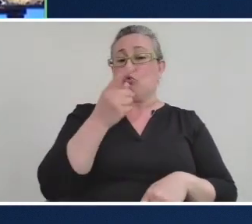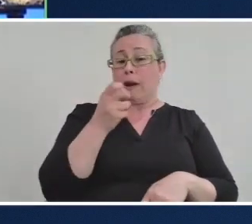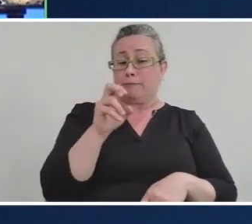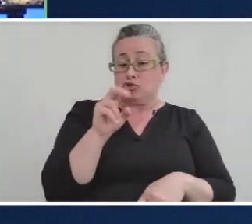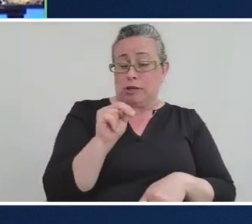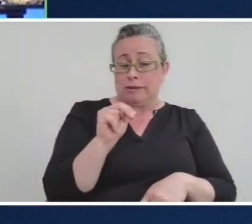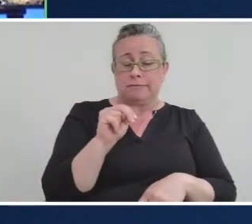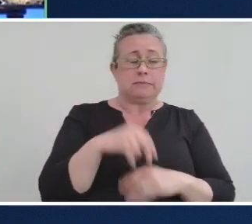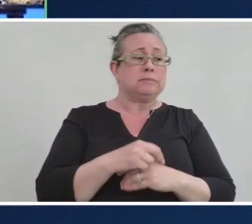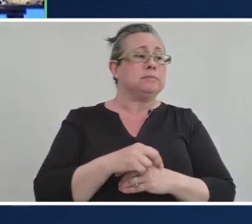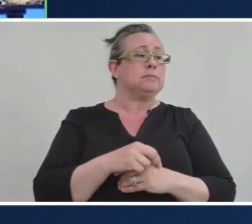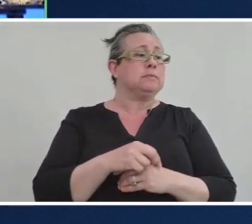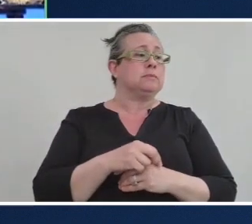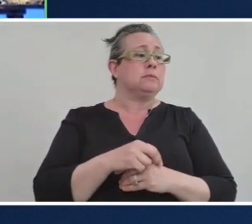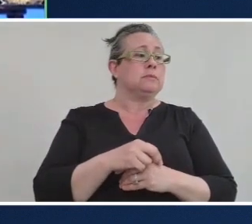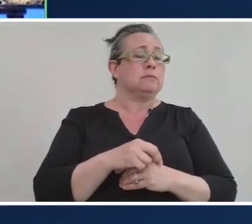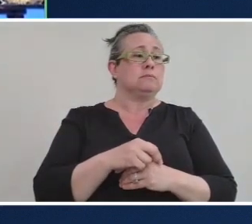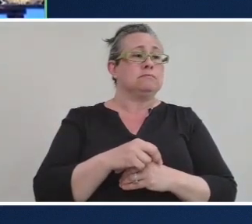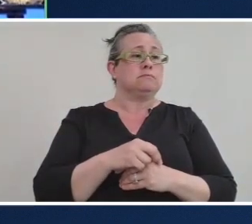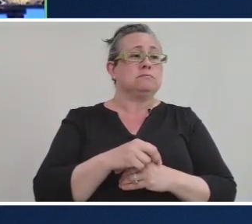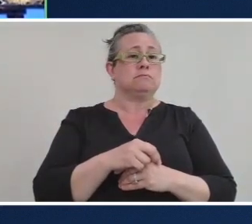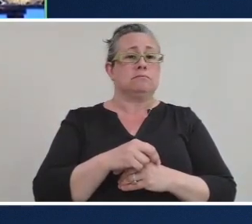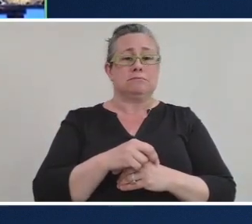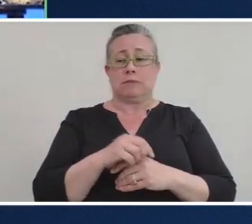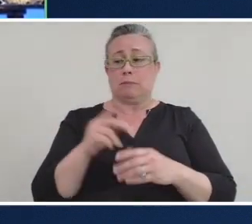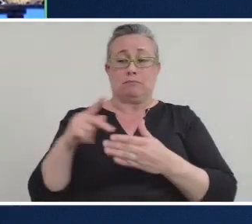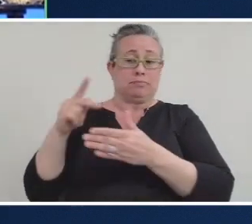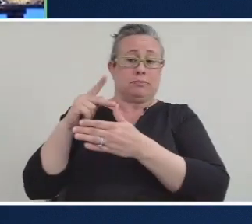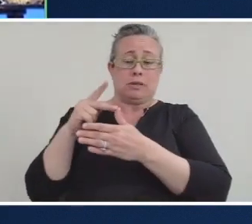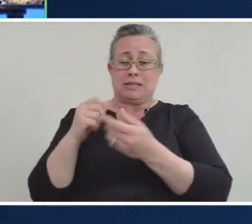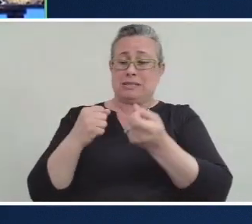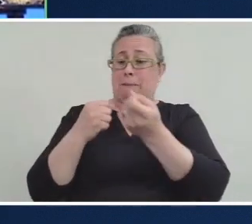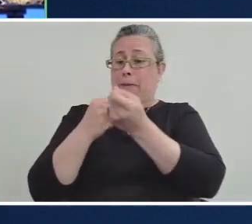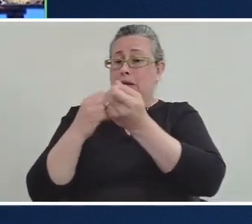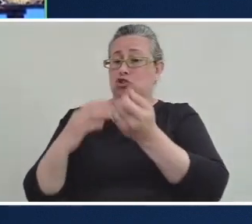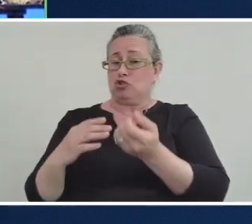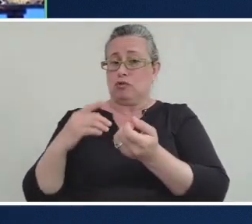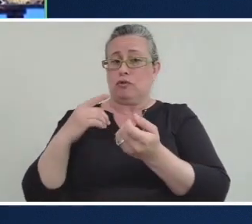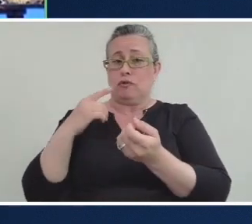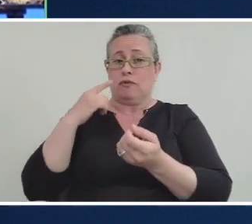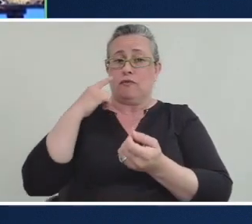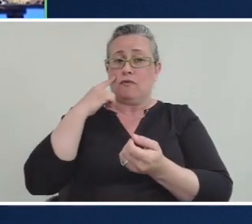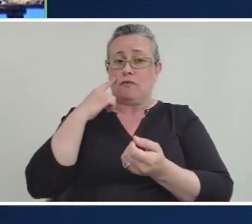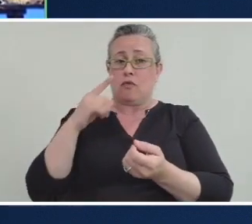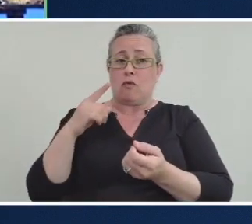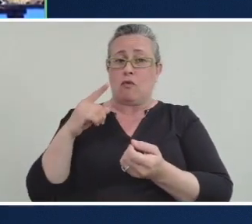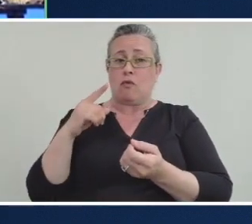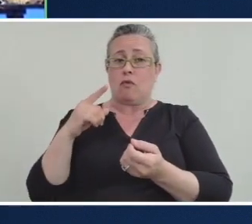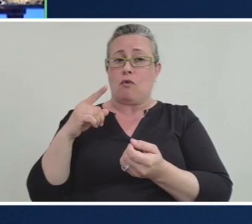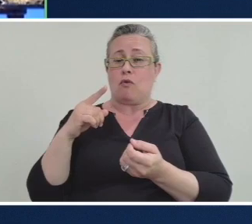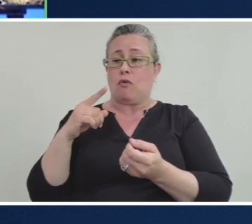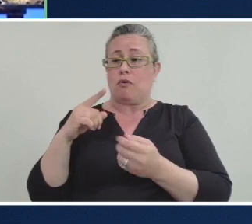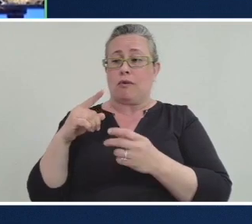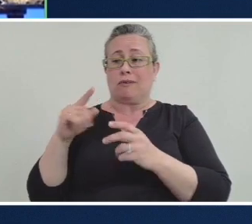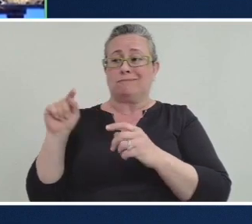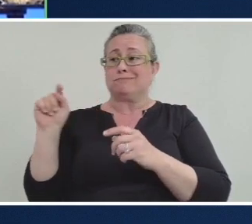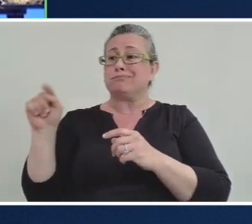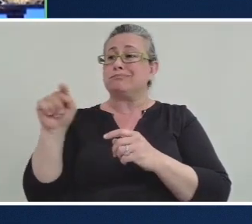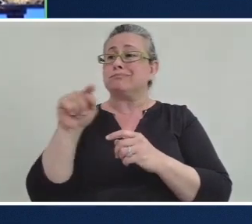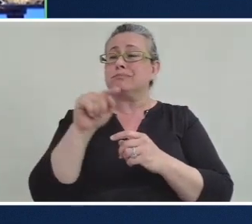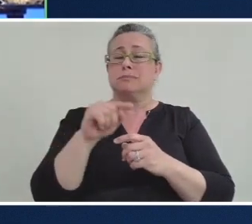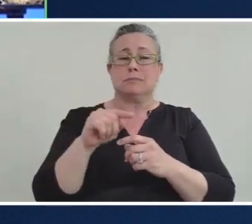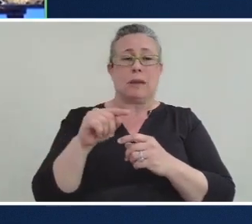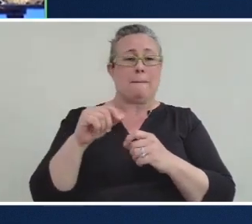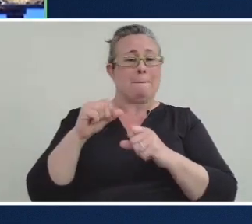the main sponsors of the duty bearers and power holders. We have,